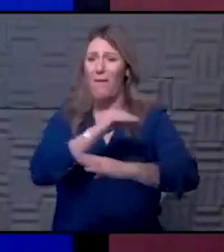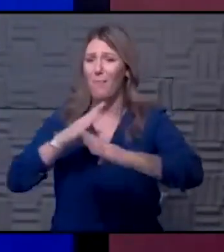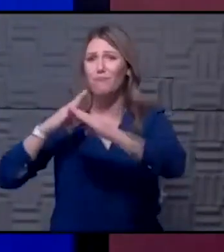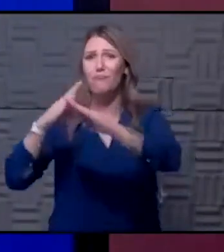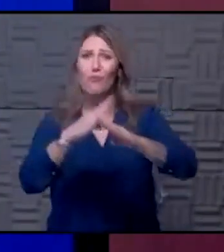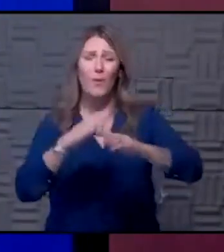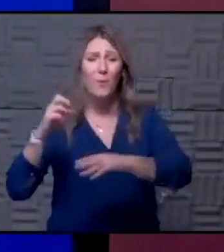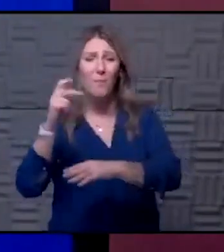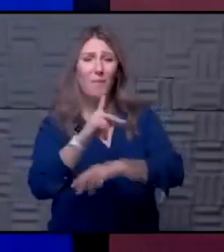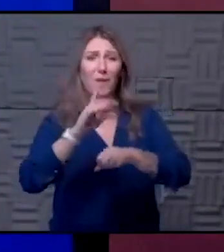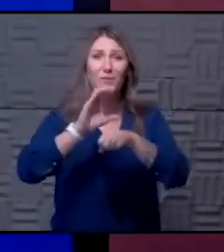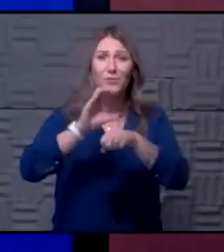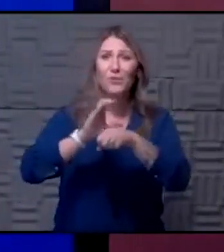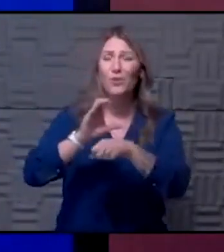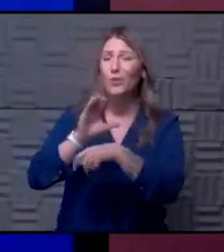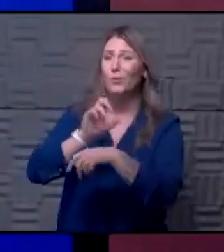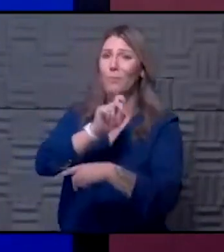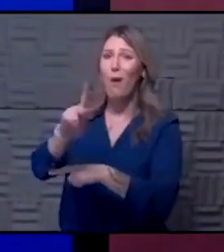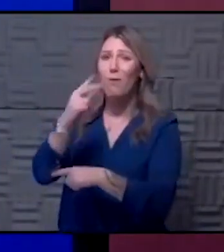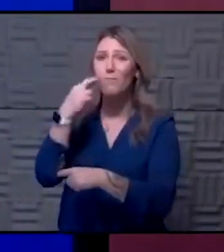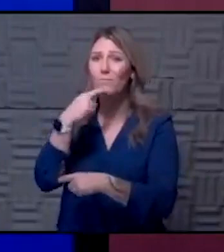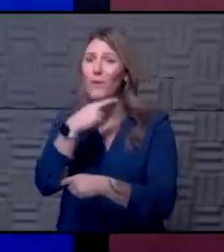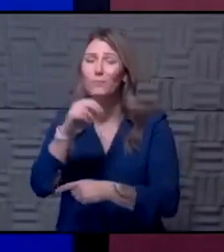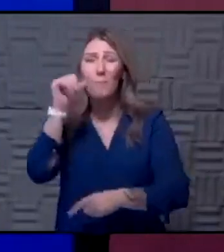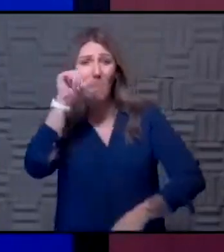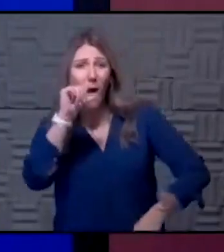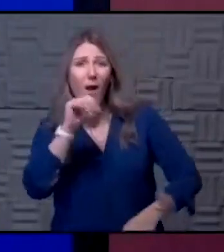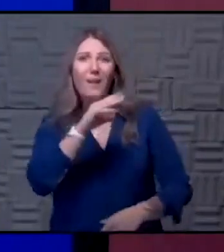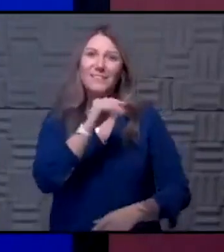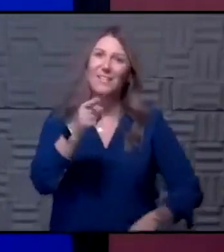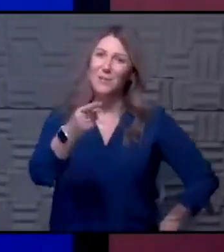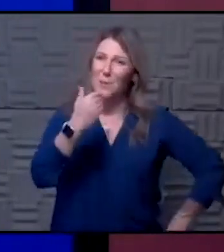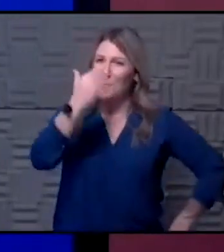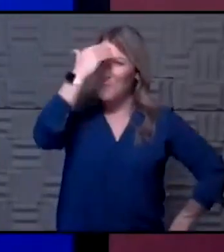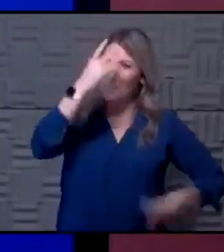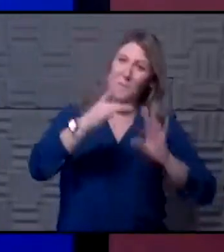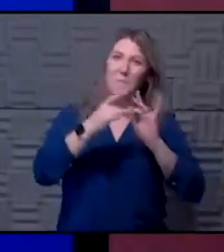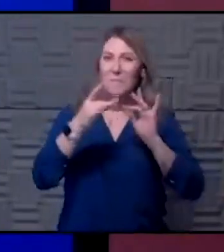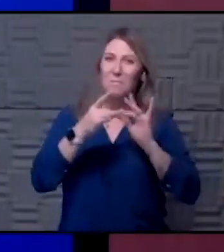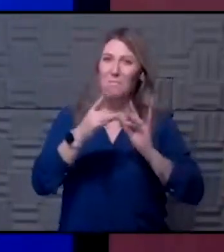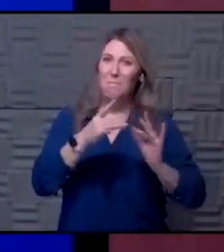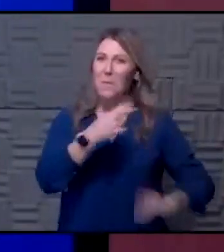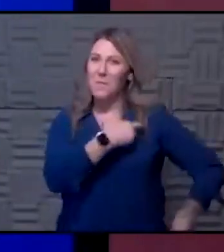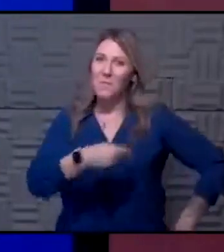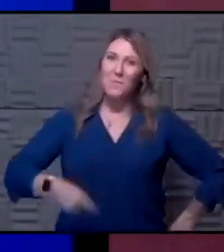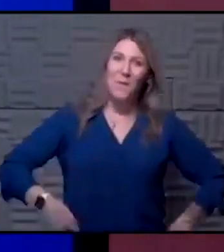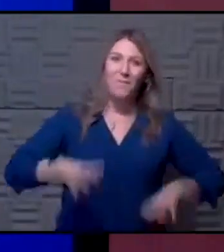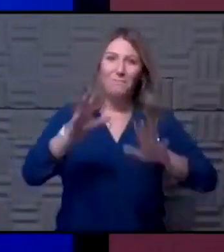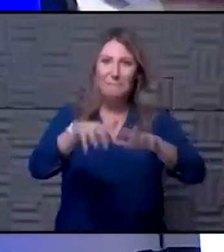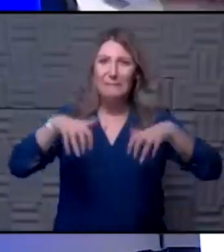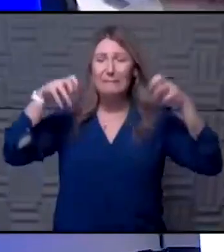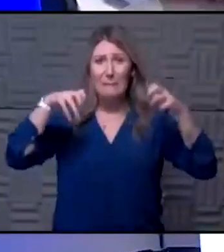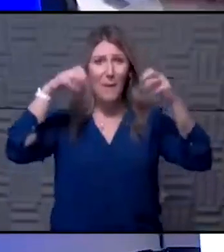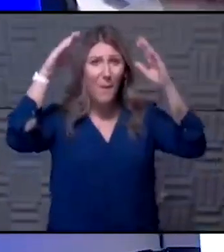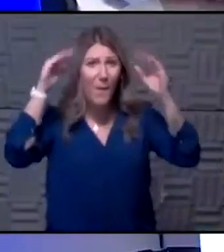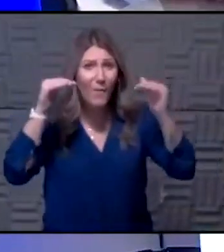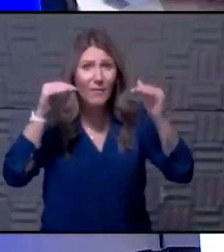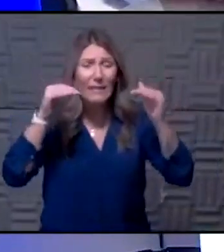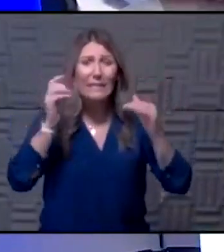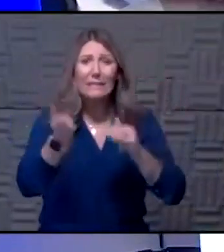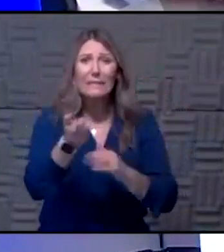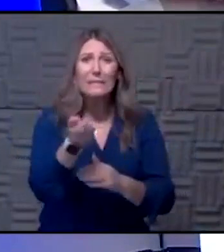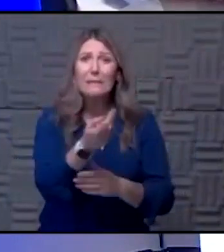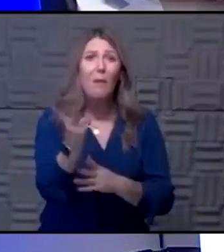back to church. That's how we get back to restaurants and bars. That's how we get back to, yes, you knew I was going to bring it up, Kauffman Stadium. Hopefully at some point we can get